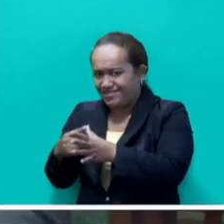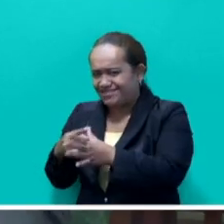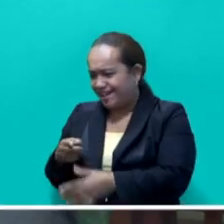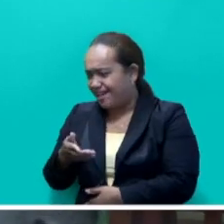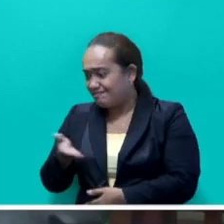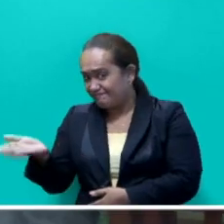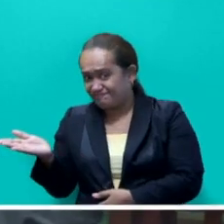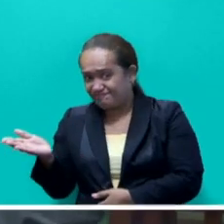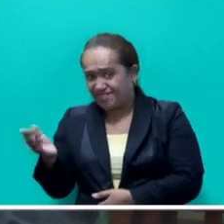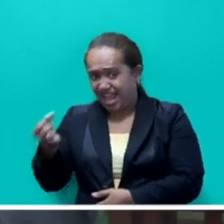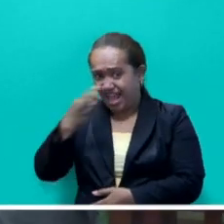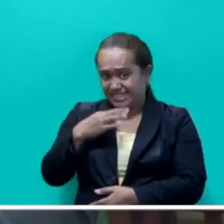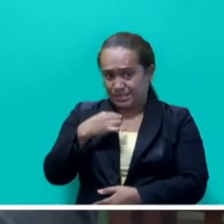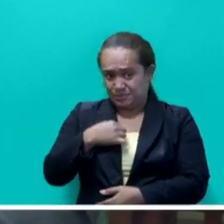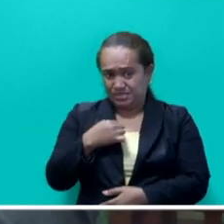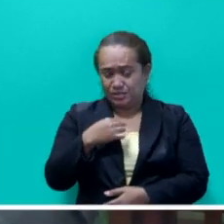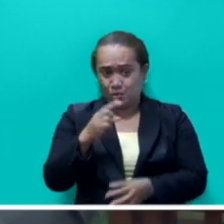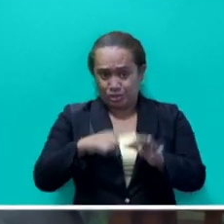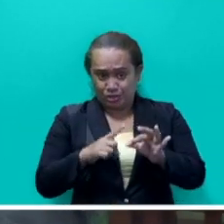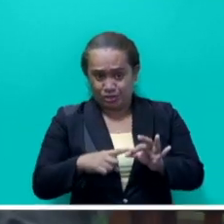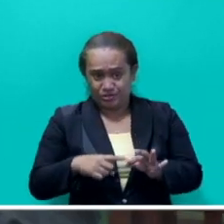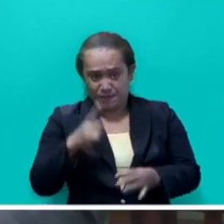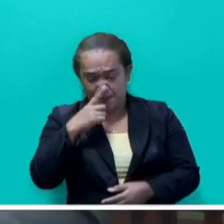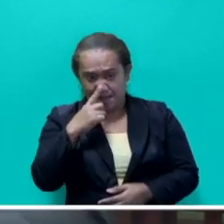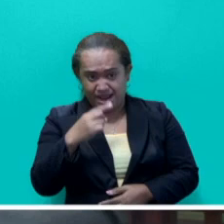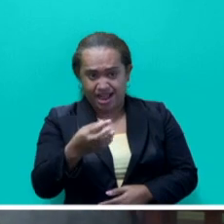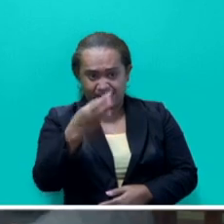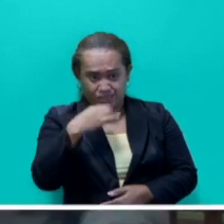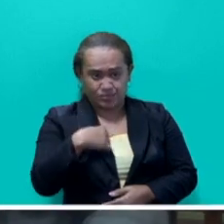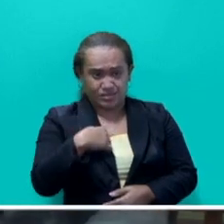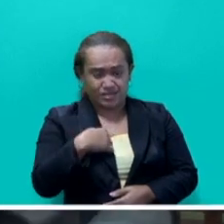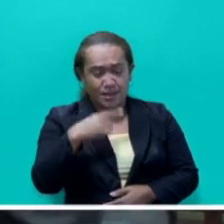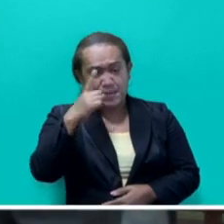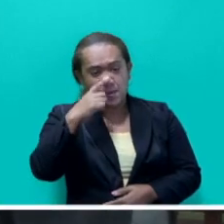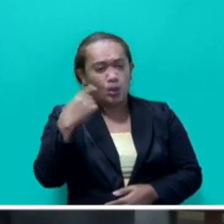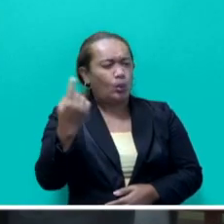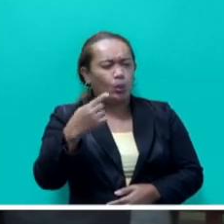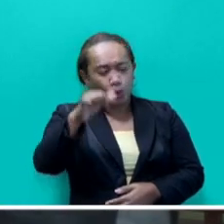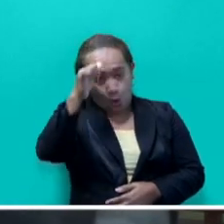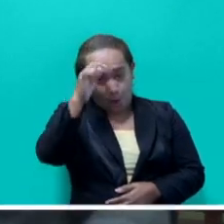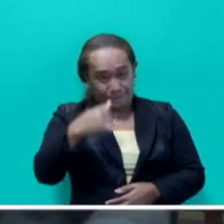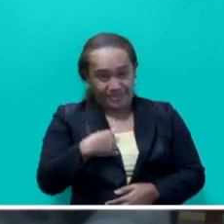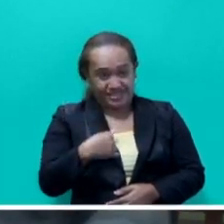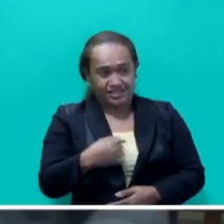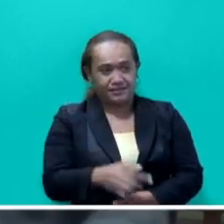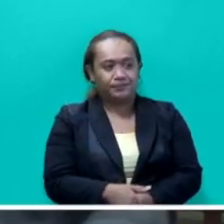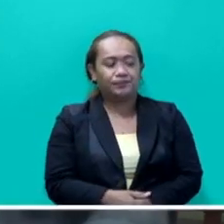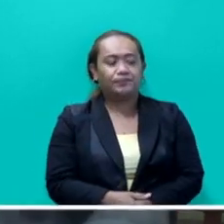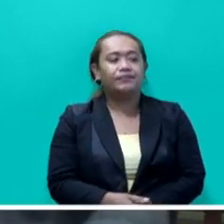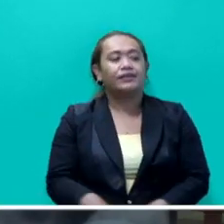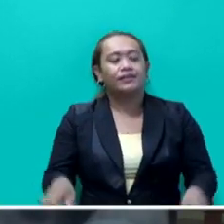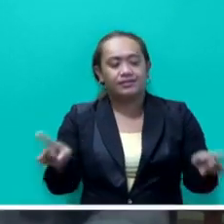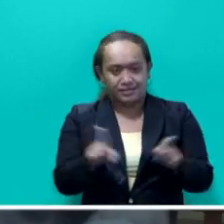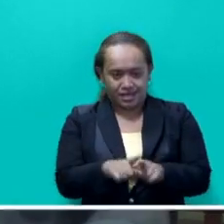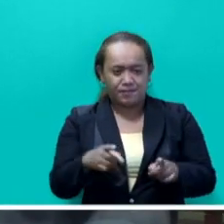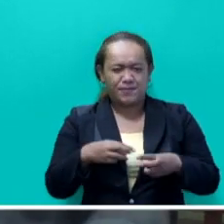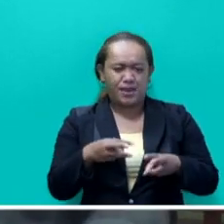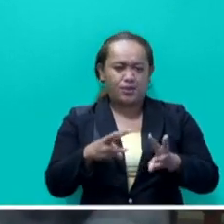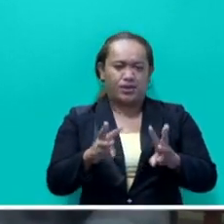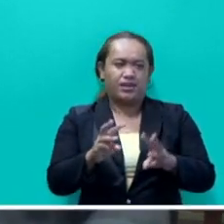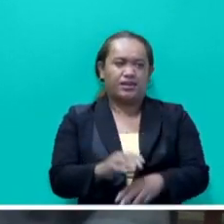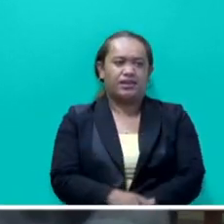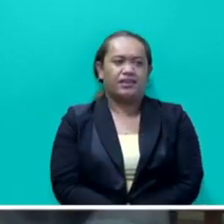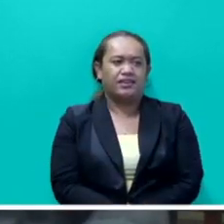questions raised by people that I know. And that has always been my philosophy as well, Mr. Speaker, so particularly when you are